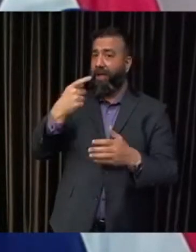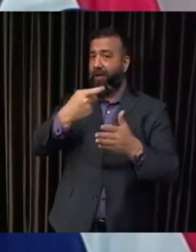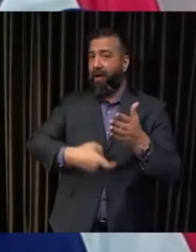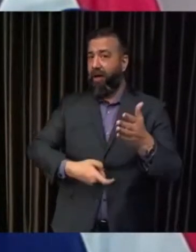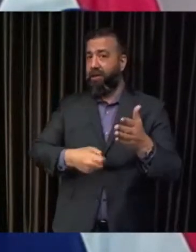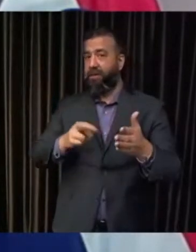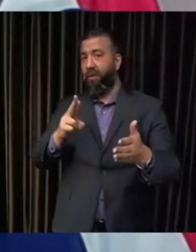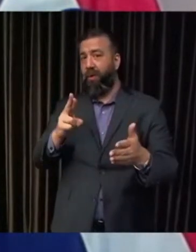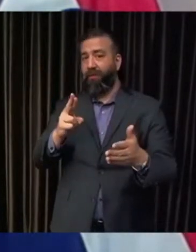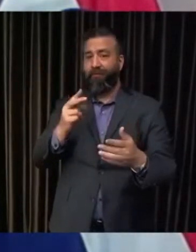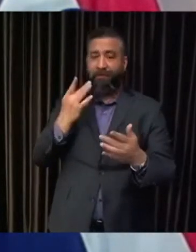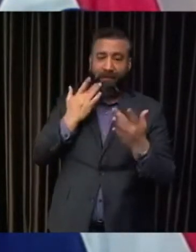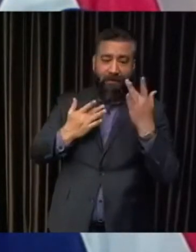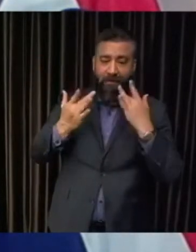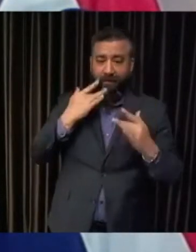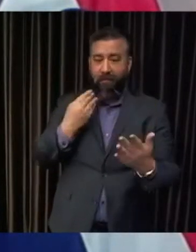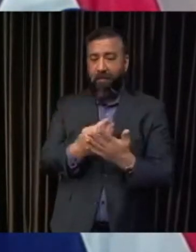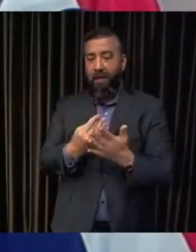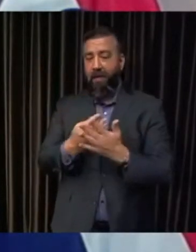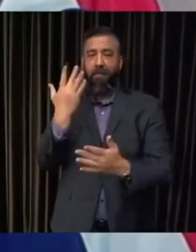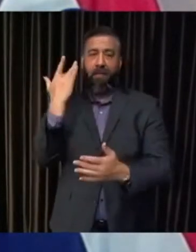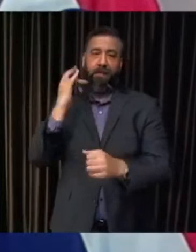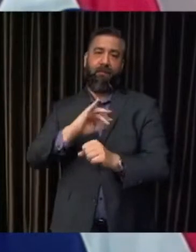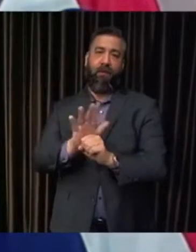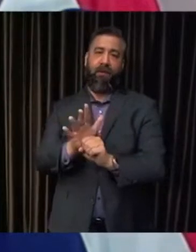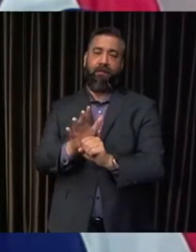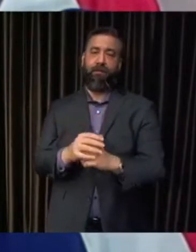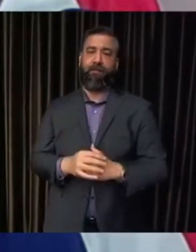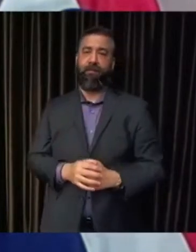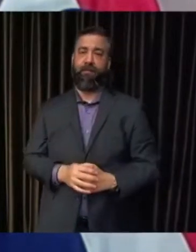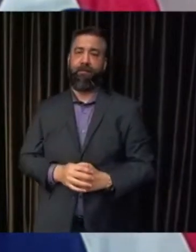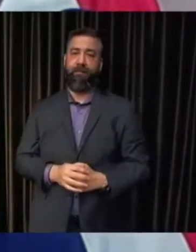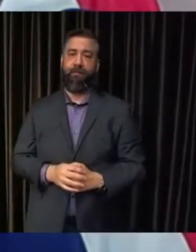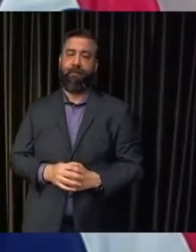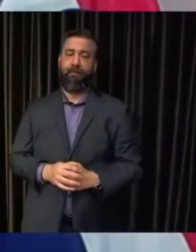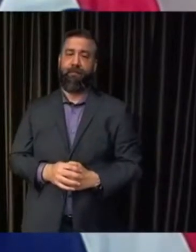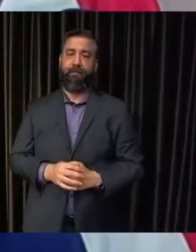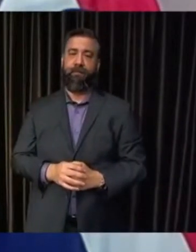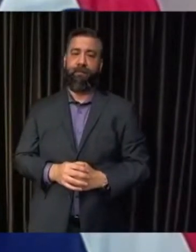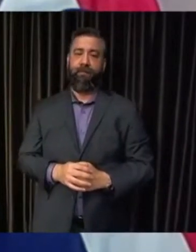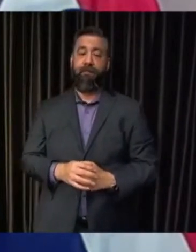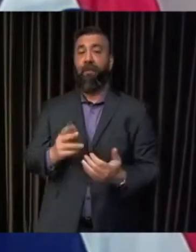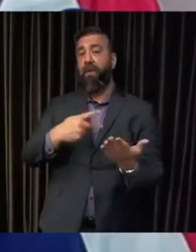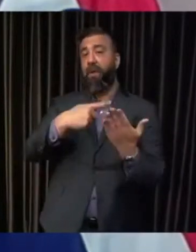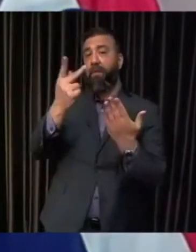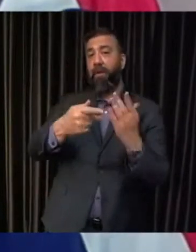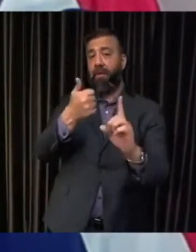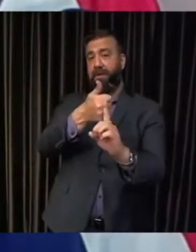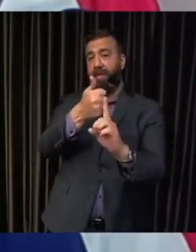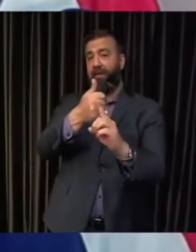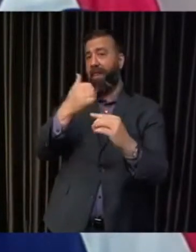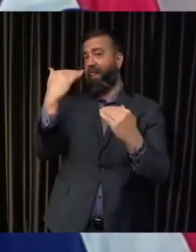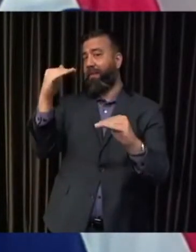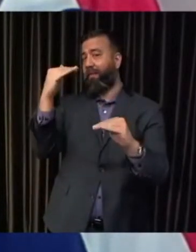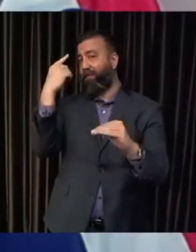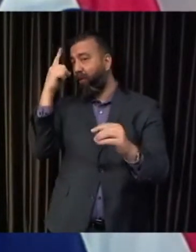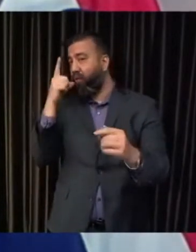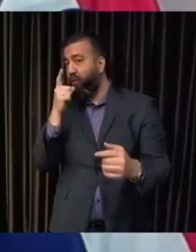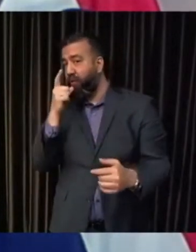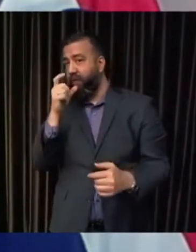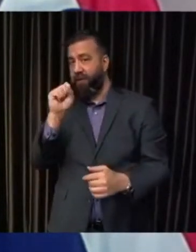experience financial hardship due to the COVID-19 pandemic. The program is limited to St. Louis County